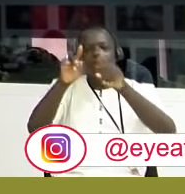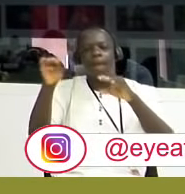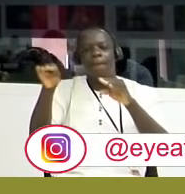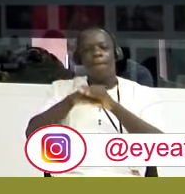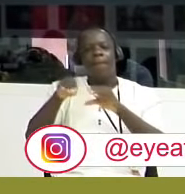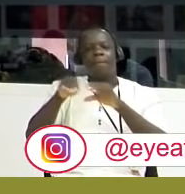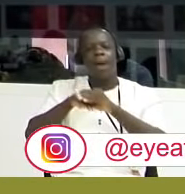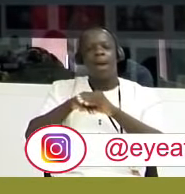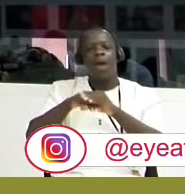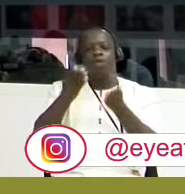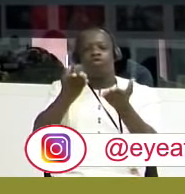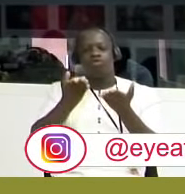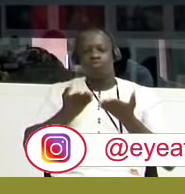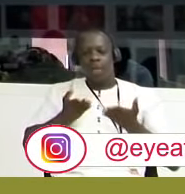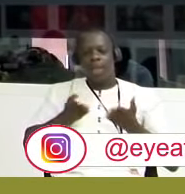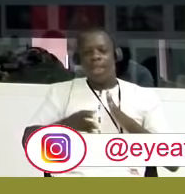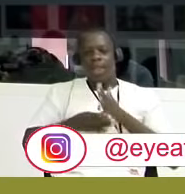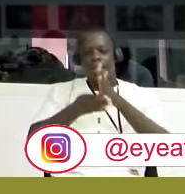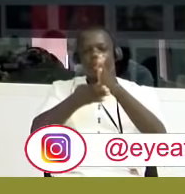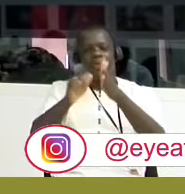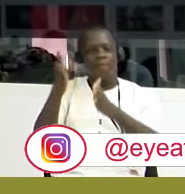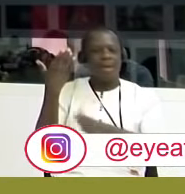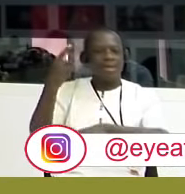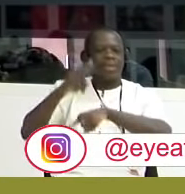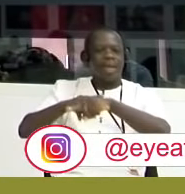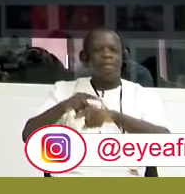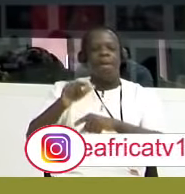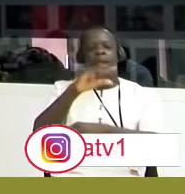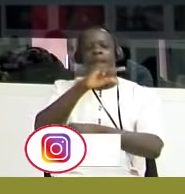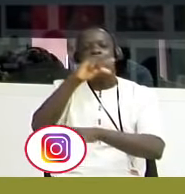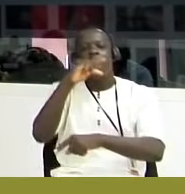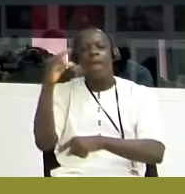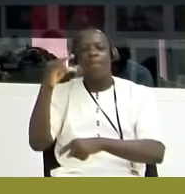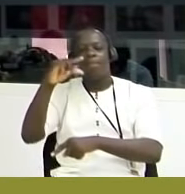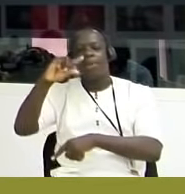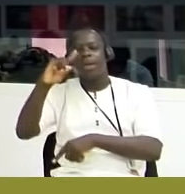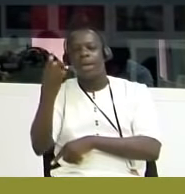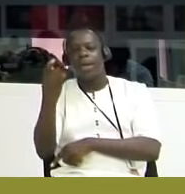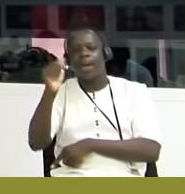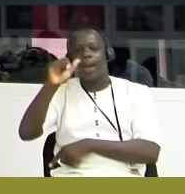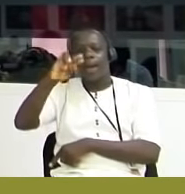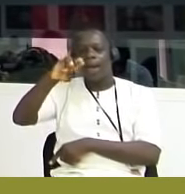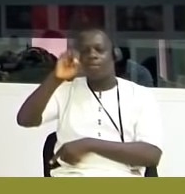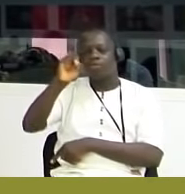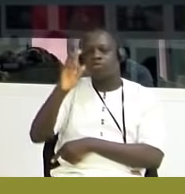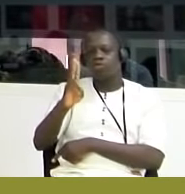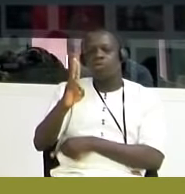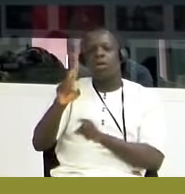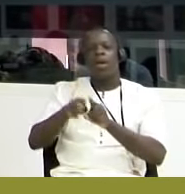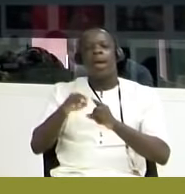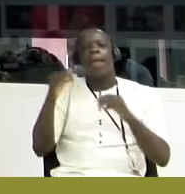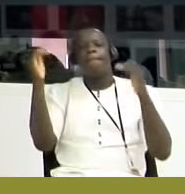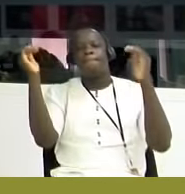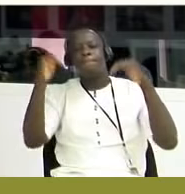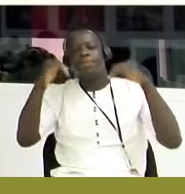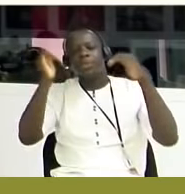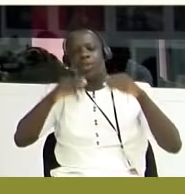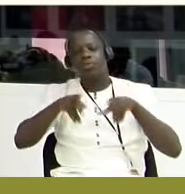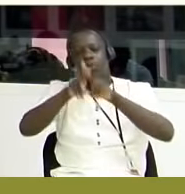time? And I'm referring to Gamsu in particular. Meeting with members of the student leadership, I